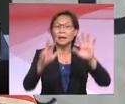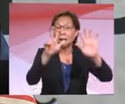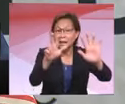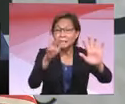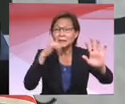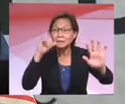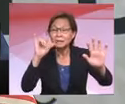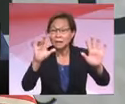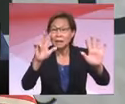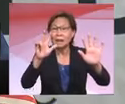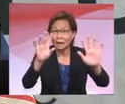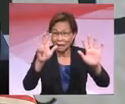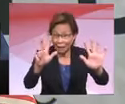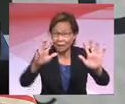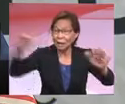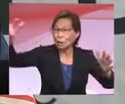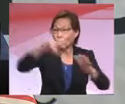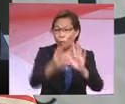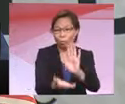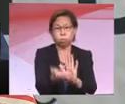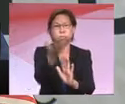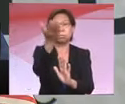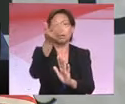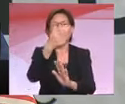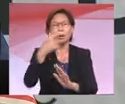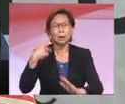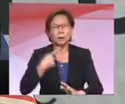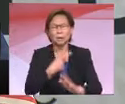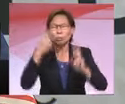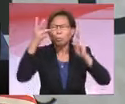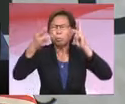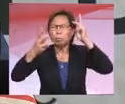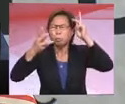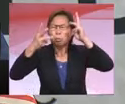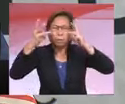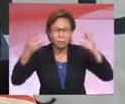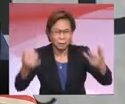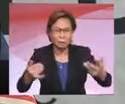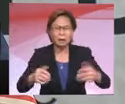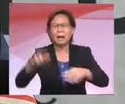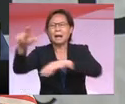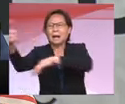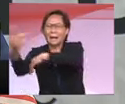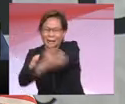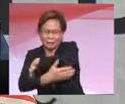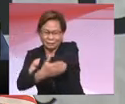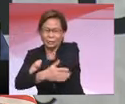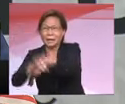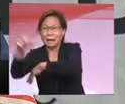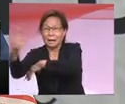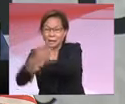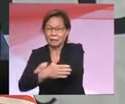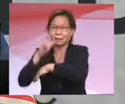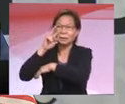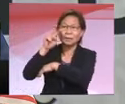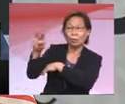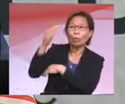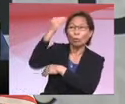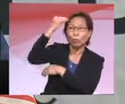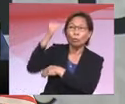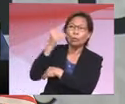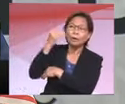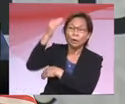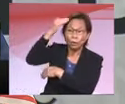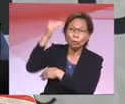Imported cases increasing. What we are concerned is that when we look into other countries, for example, in Korea, so